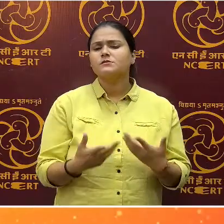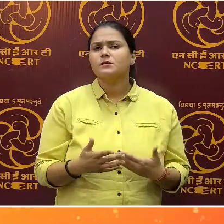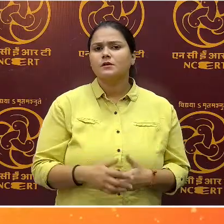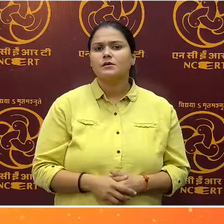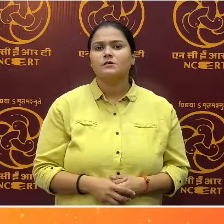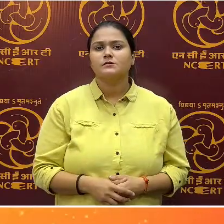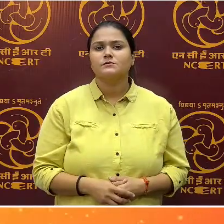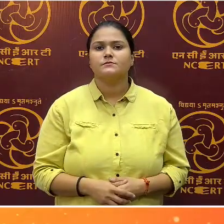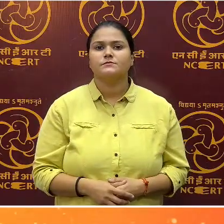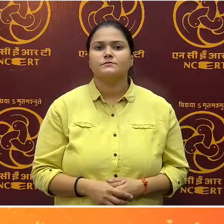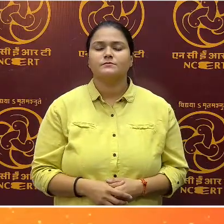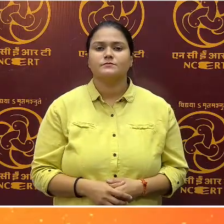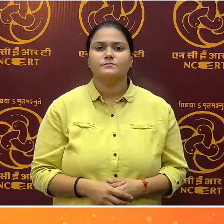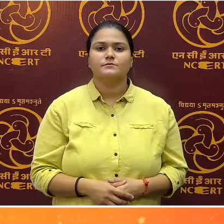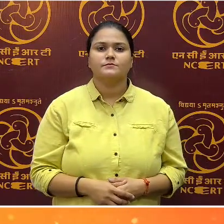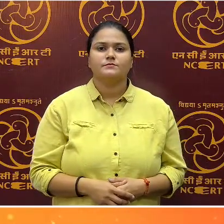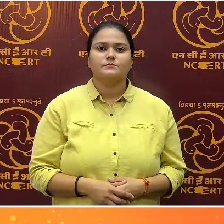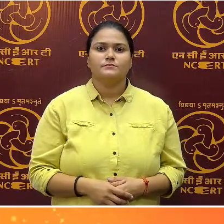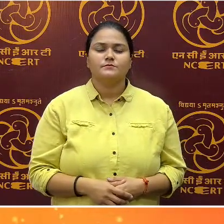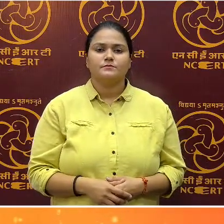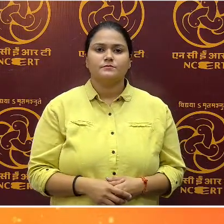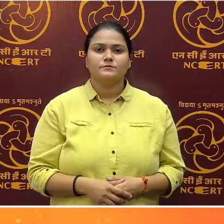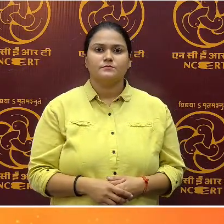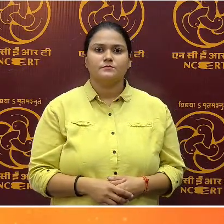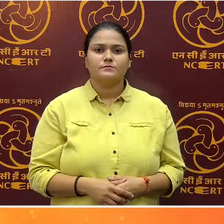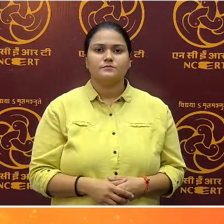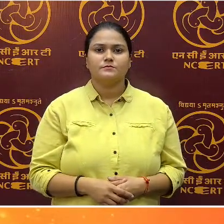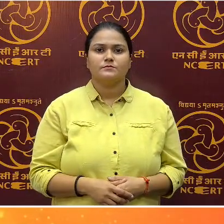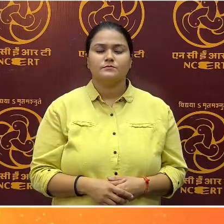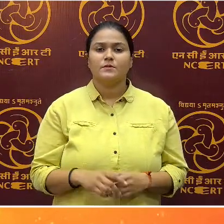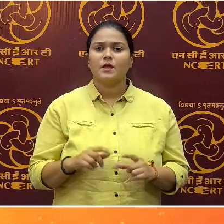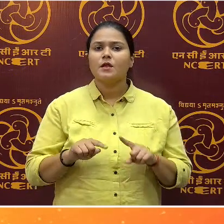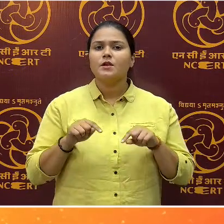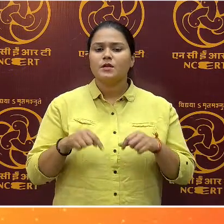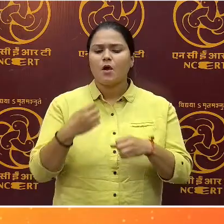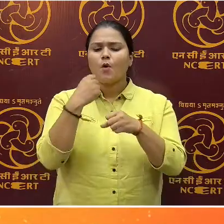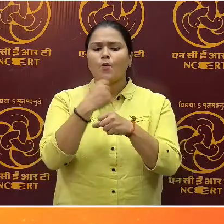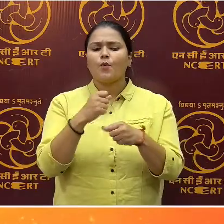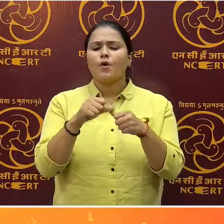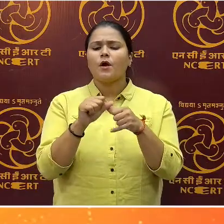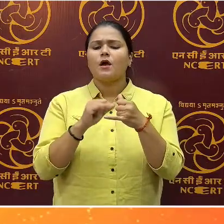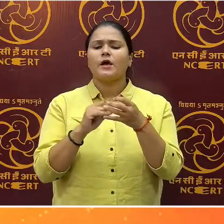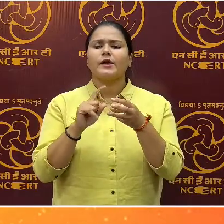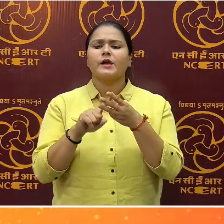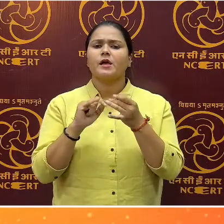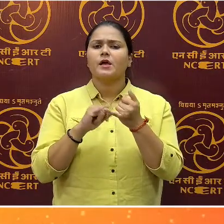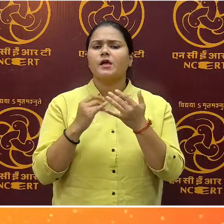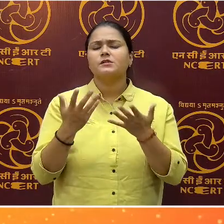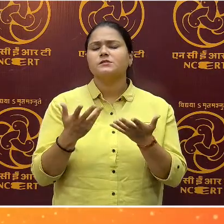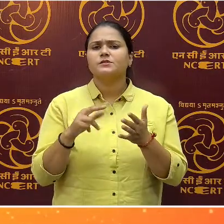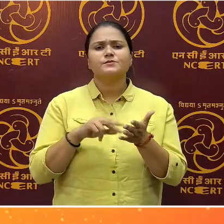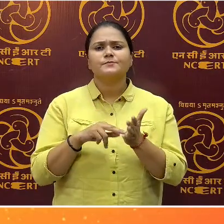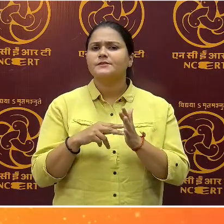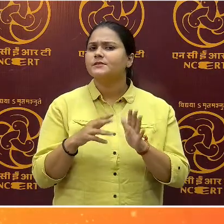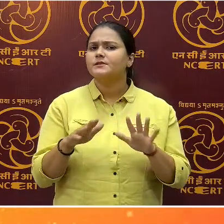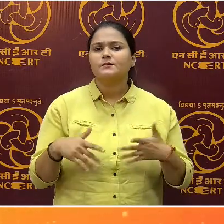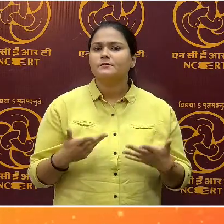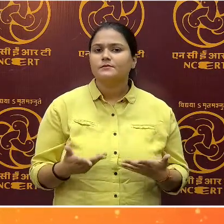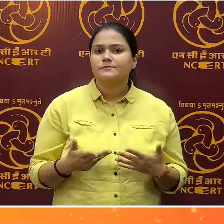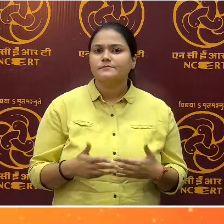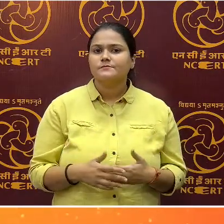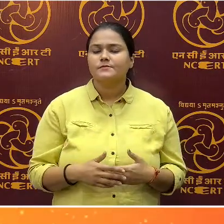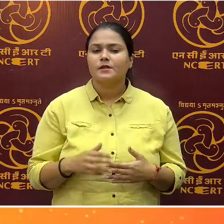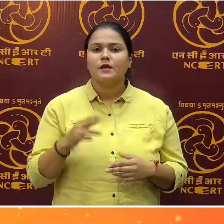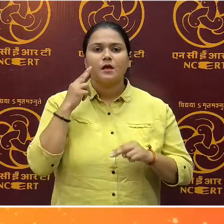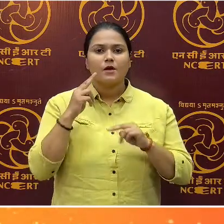solid in liquid. Right. Now what about gases? We even have seen that solubility, if we want to